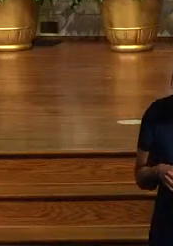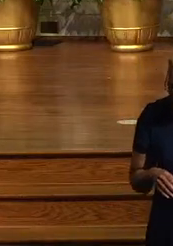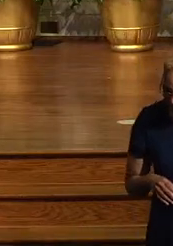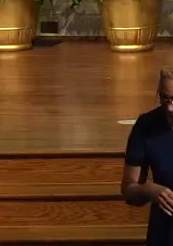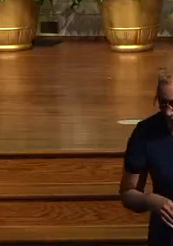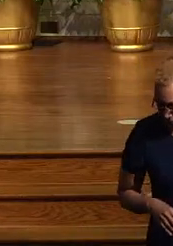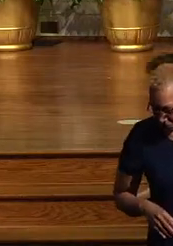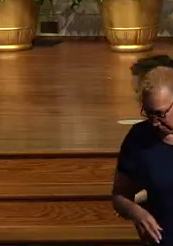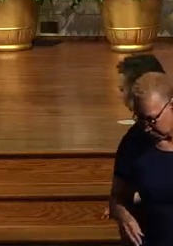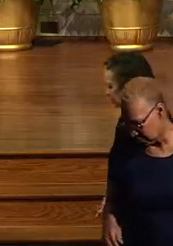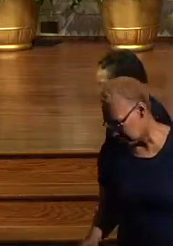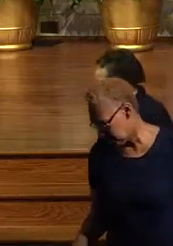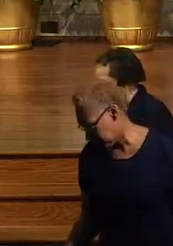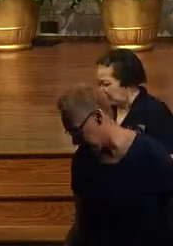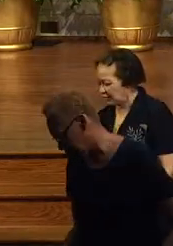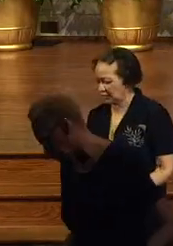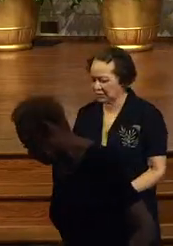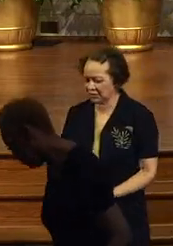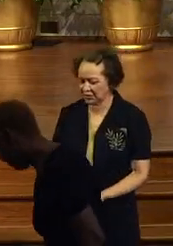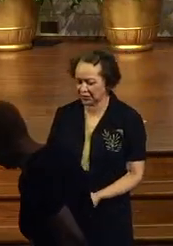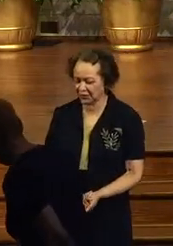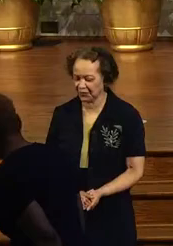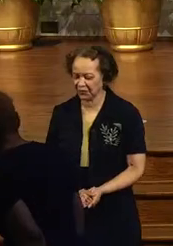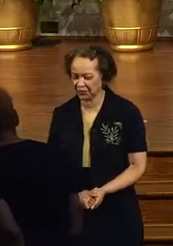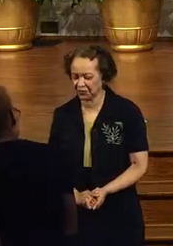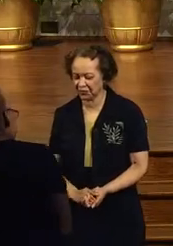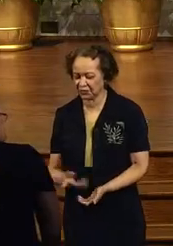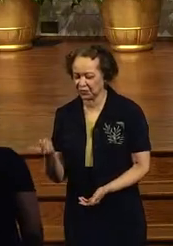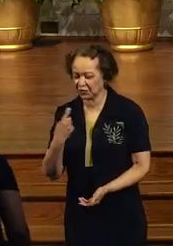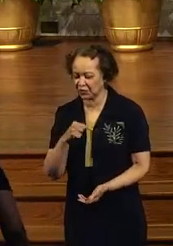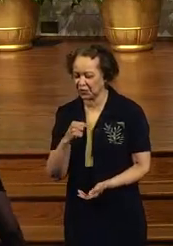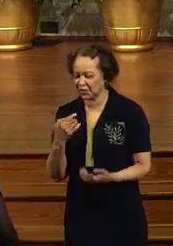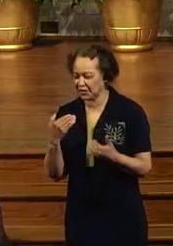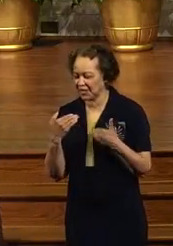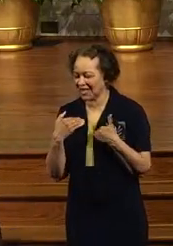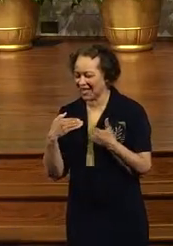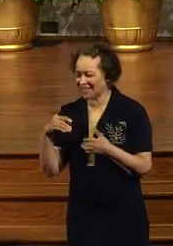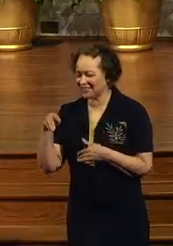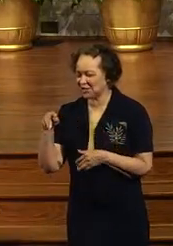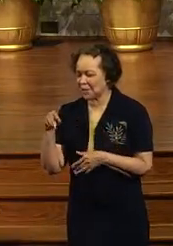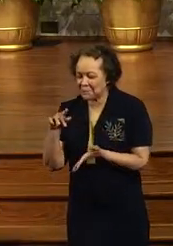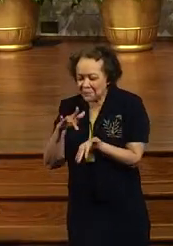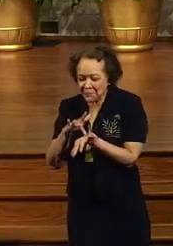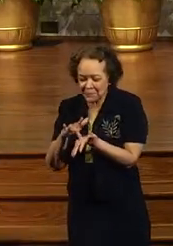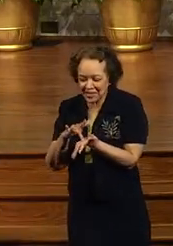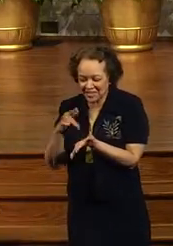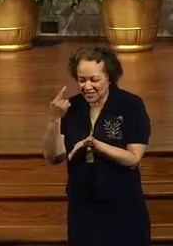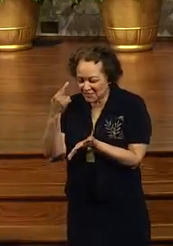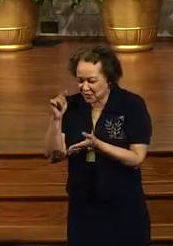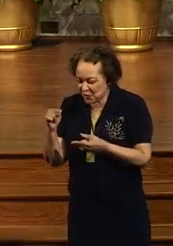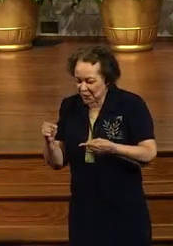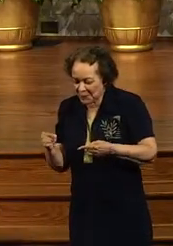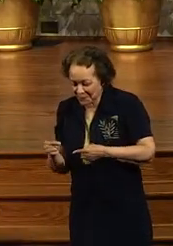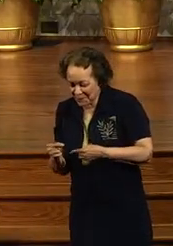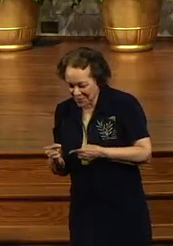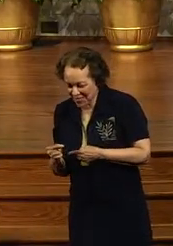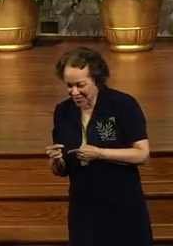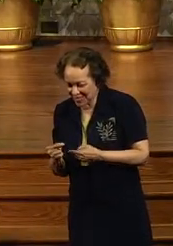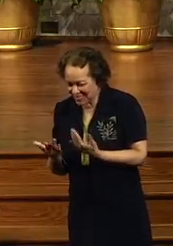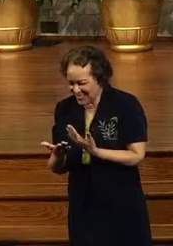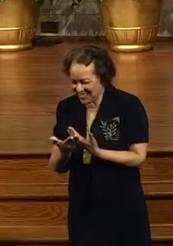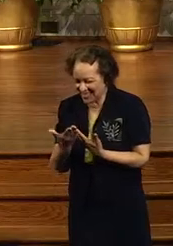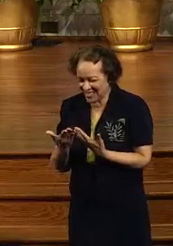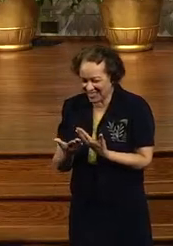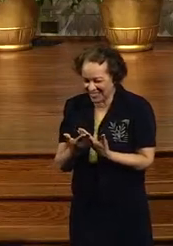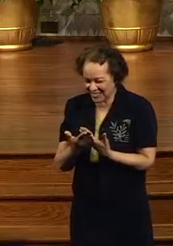Tylenol and Excedrin and all those other temporary fix. The fix is easier. I want you to hear this. for